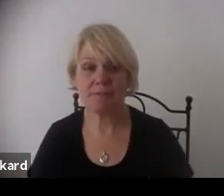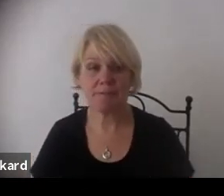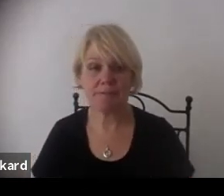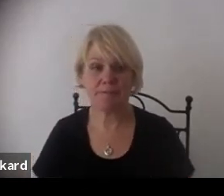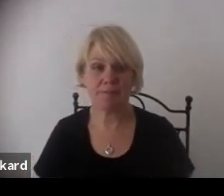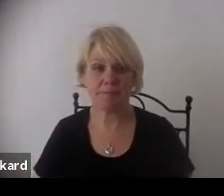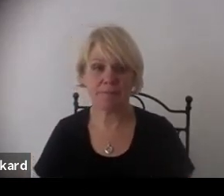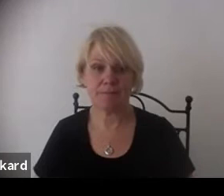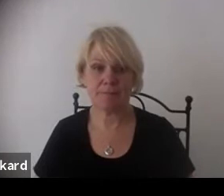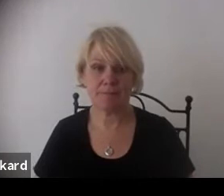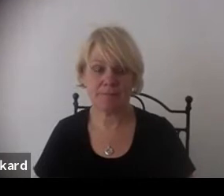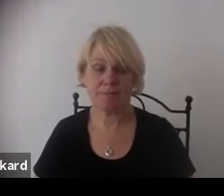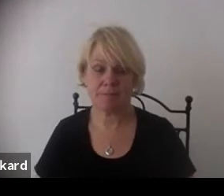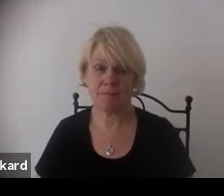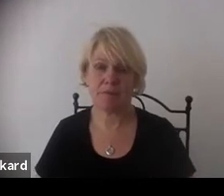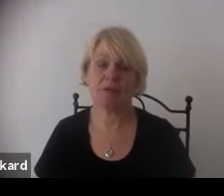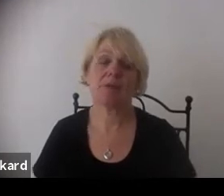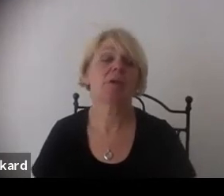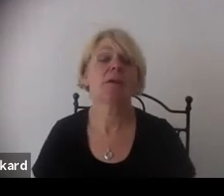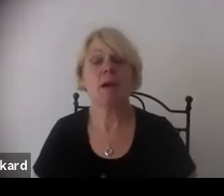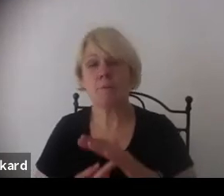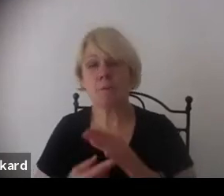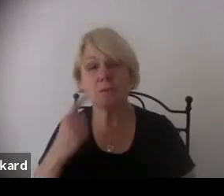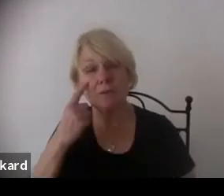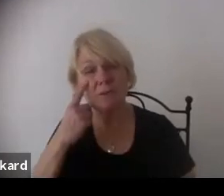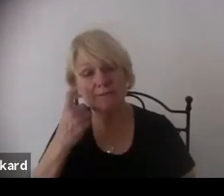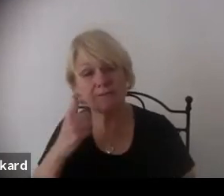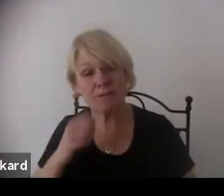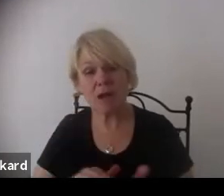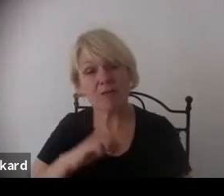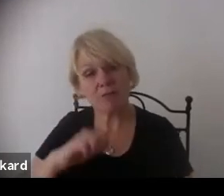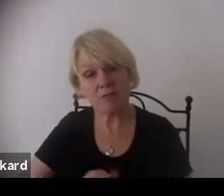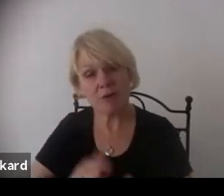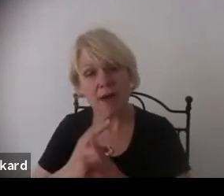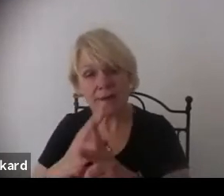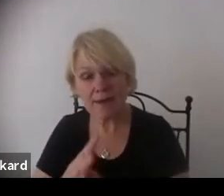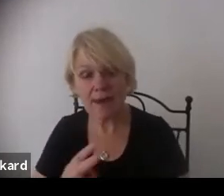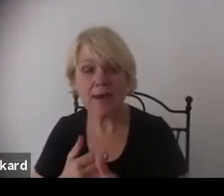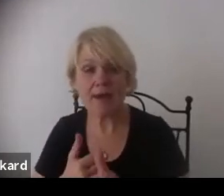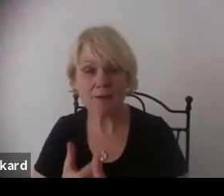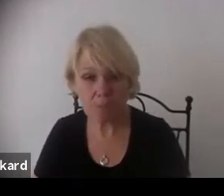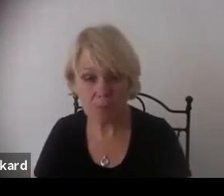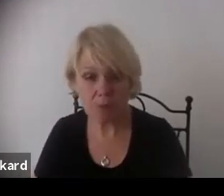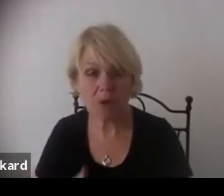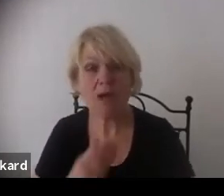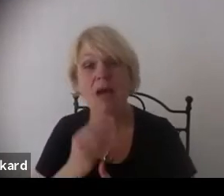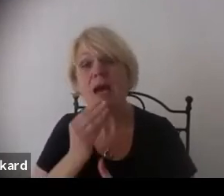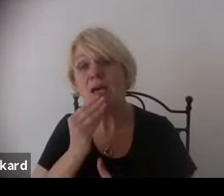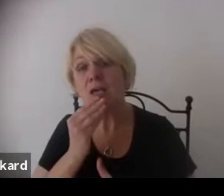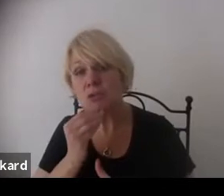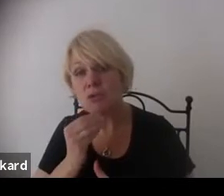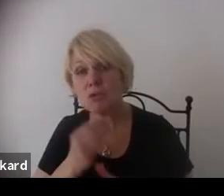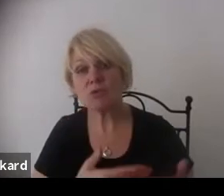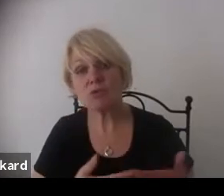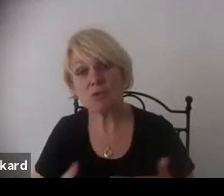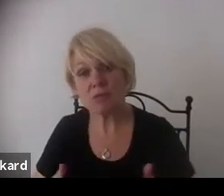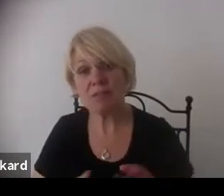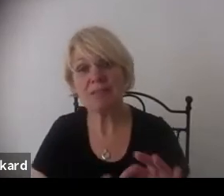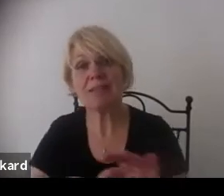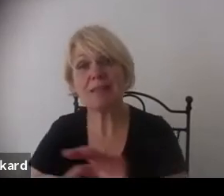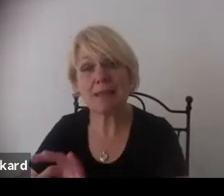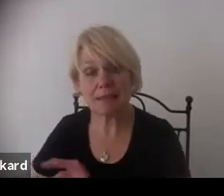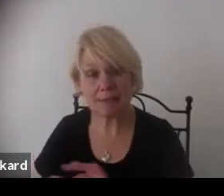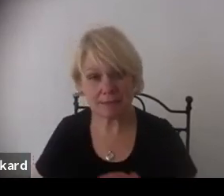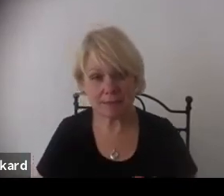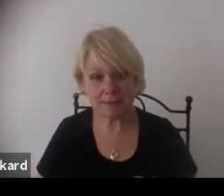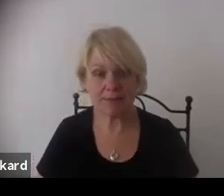to find the right care and support, and to join up other services. So that's a brief overview of the Trust and